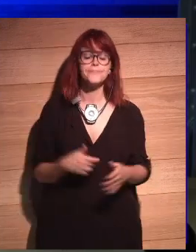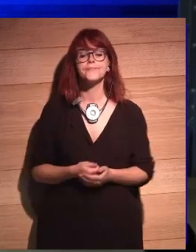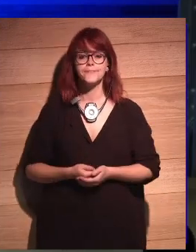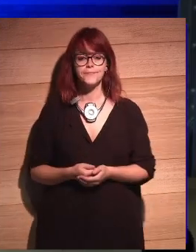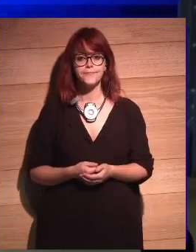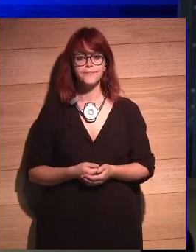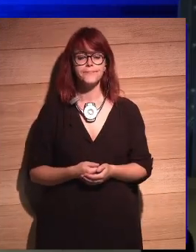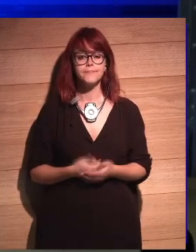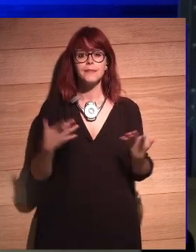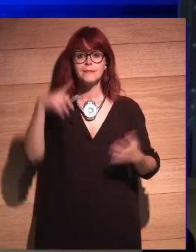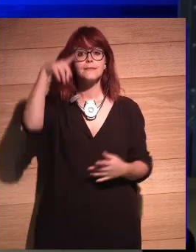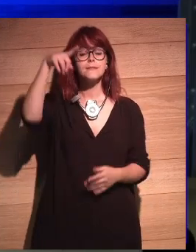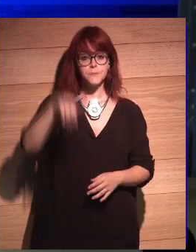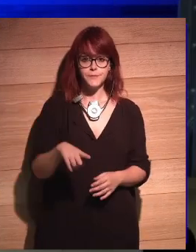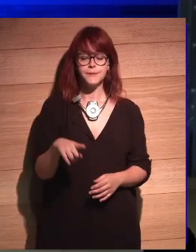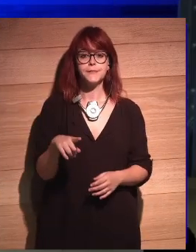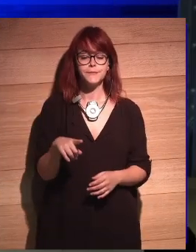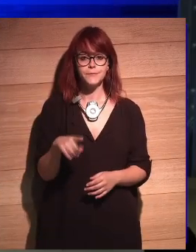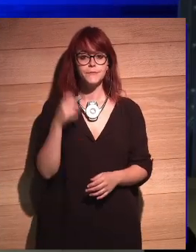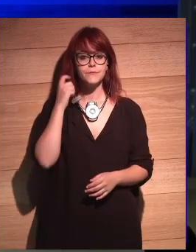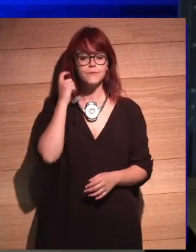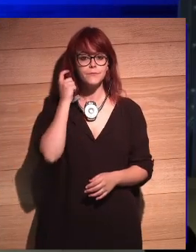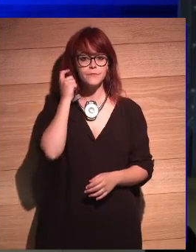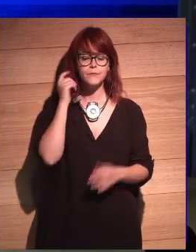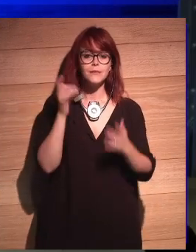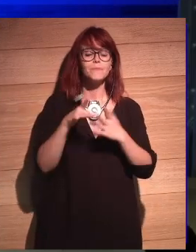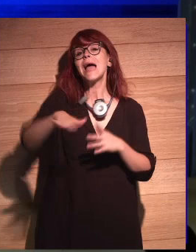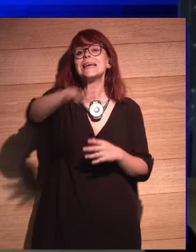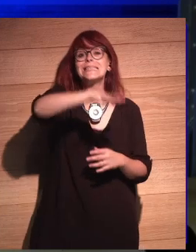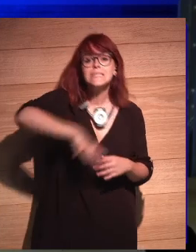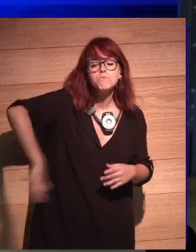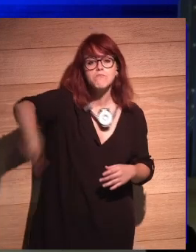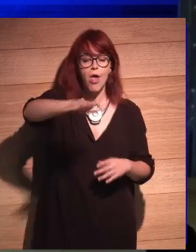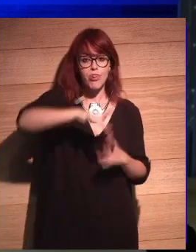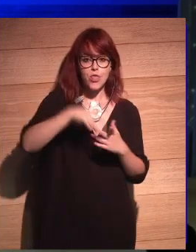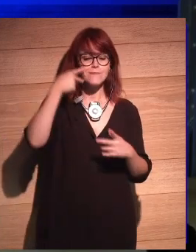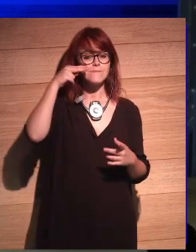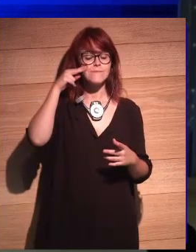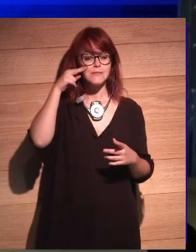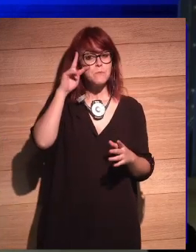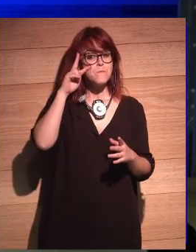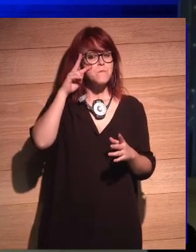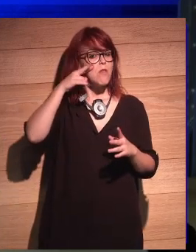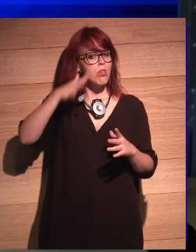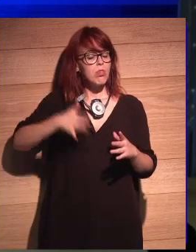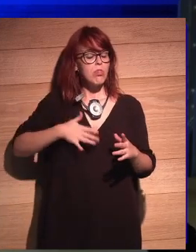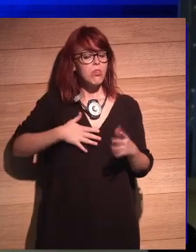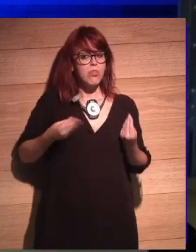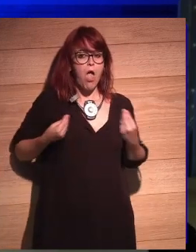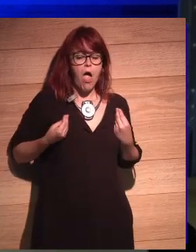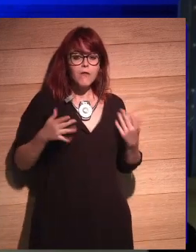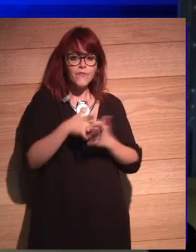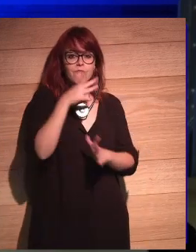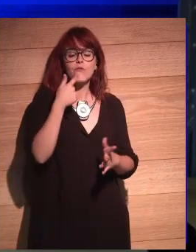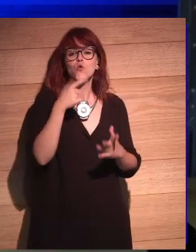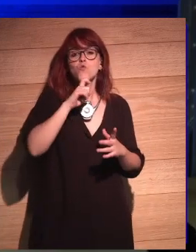It's also important to think that space defines the experience. Something to really think about. This space that we're in right now is